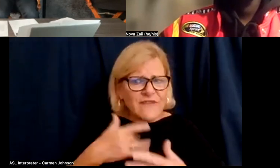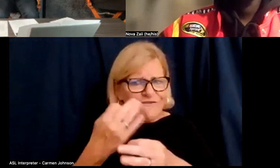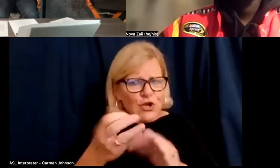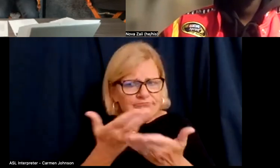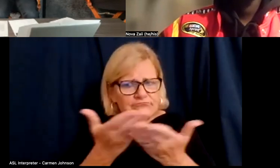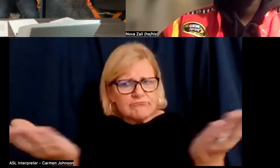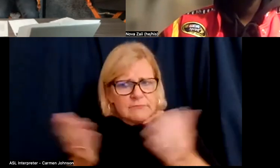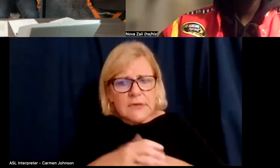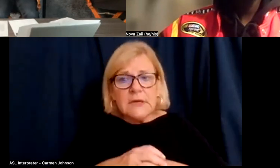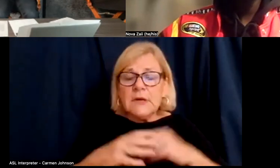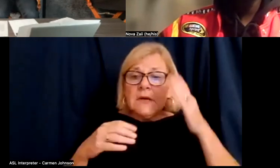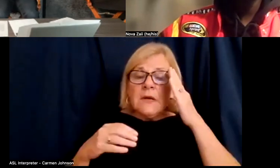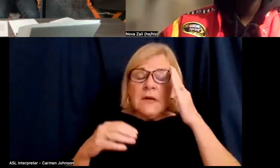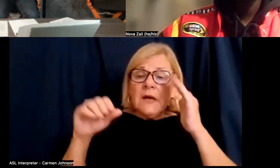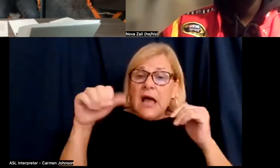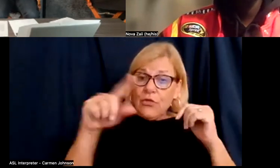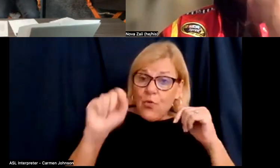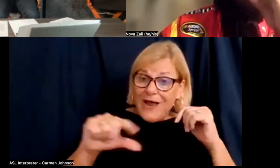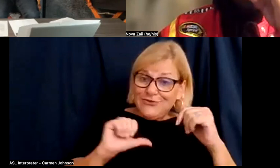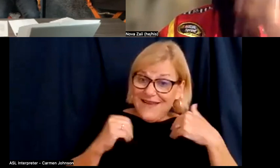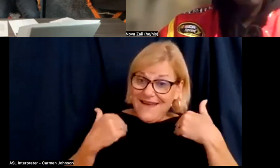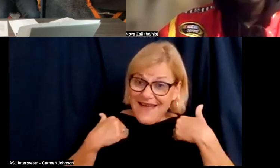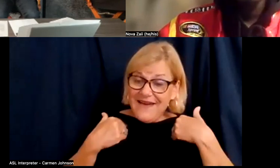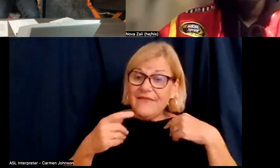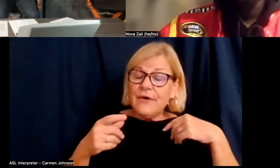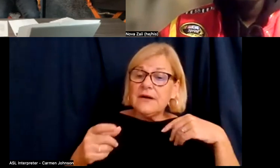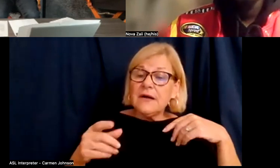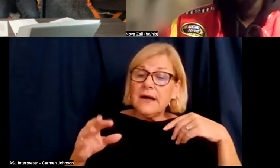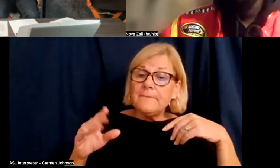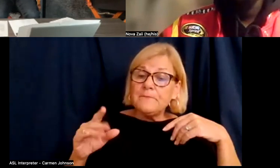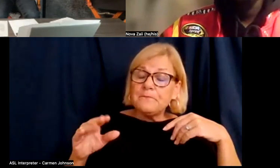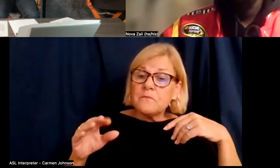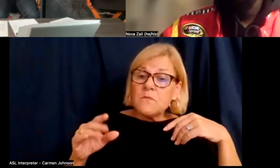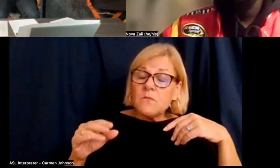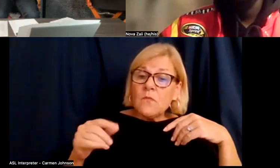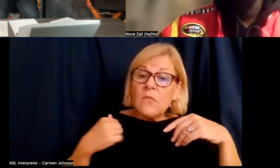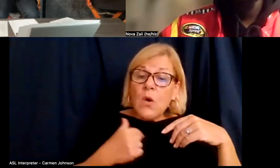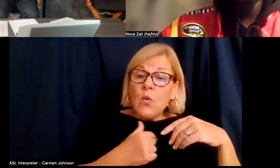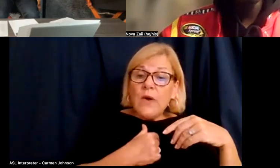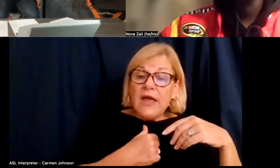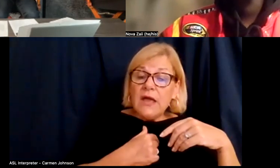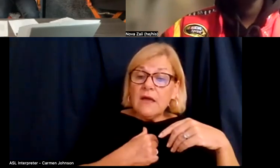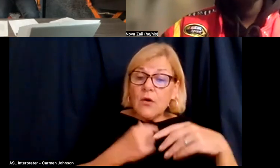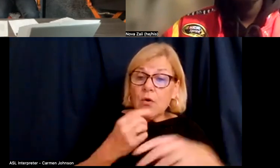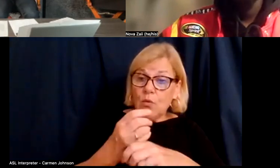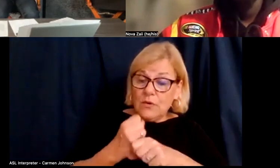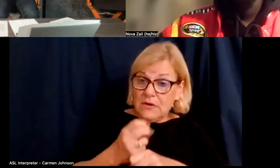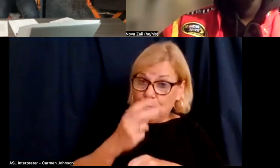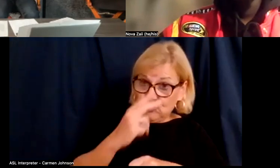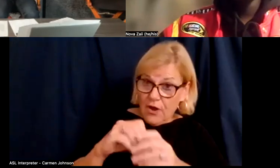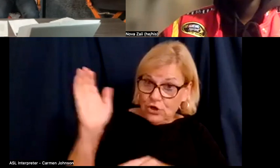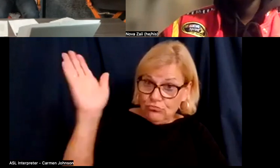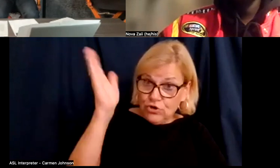so. Another question that I do have is, we were seeing in your presentation